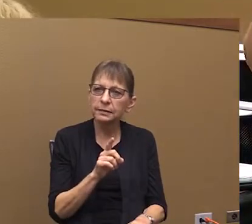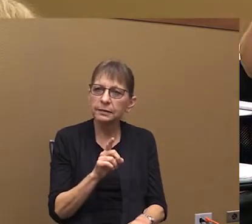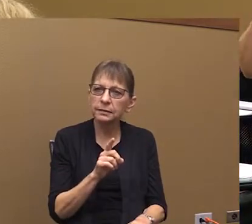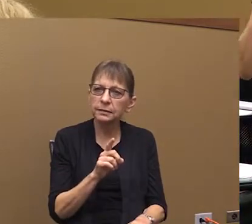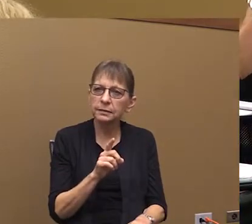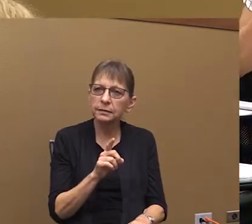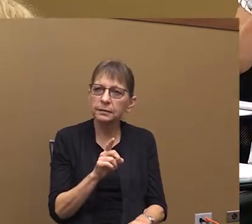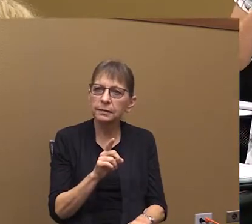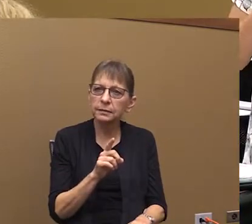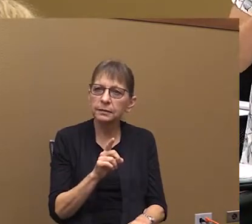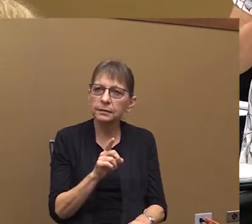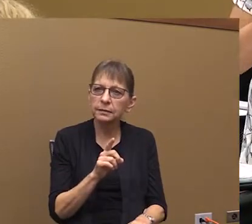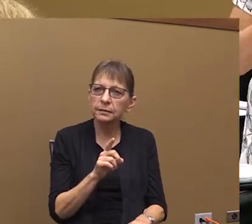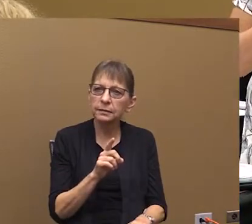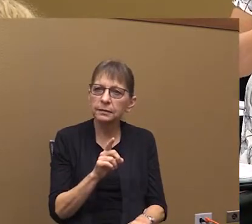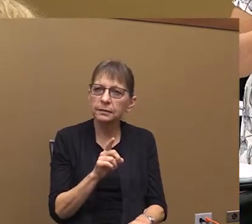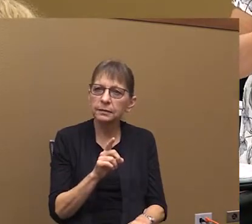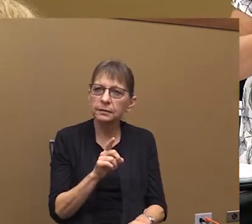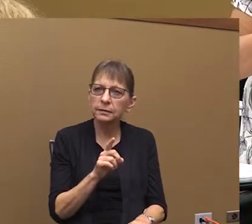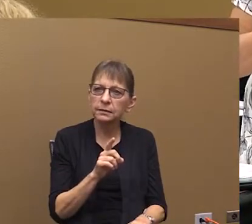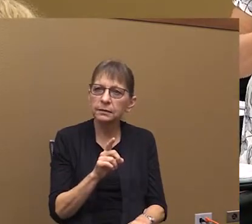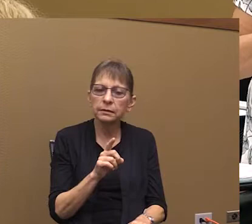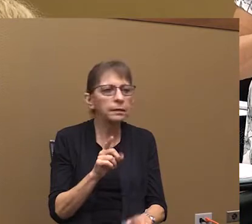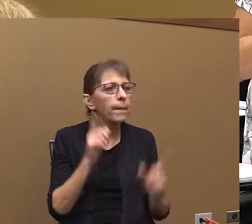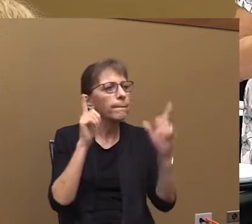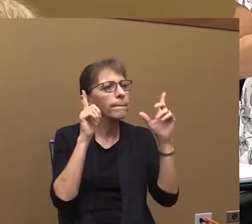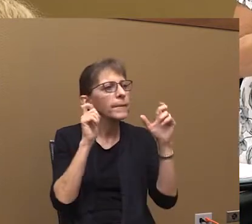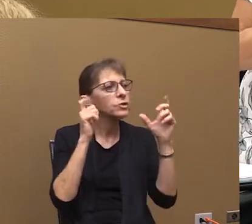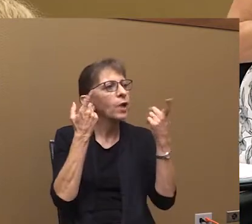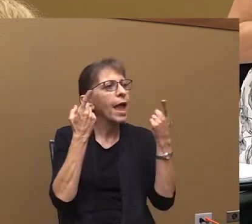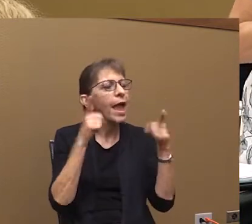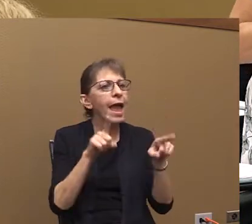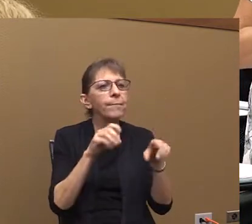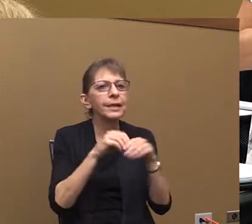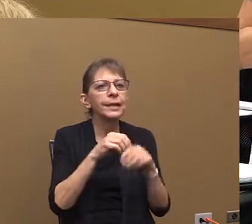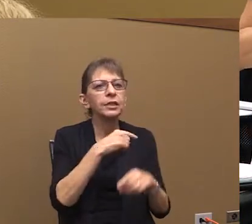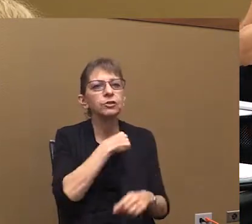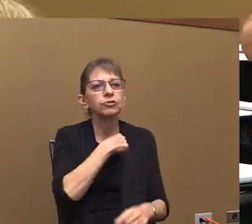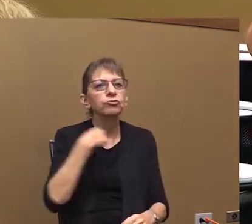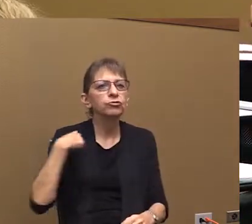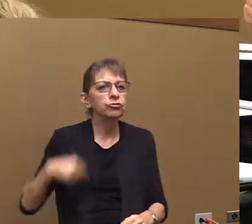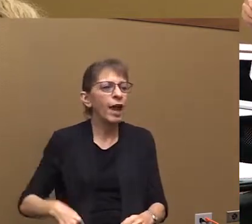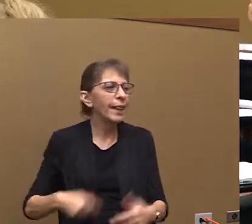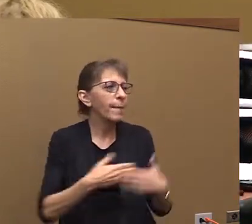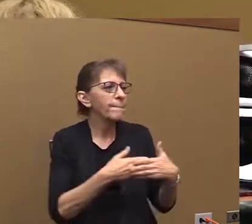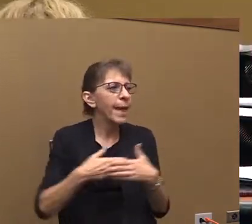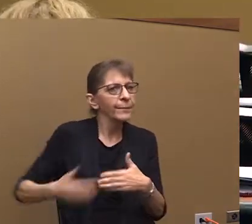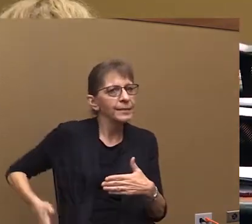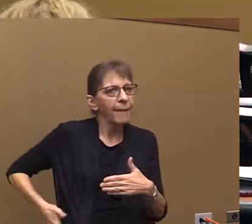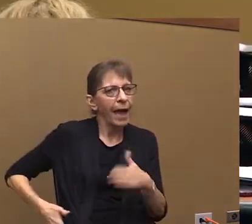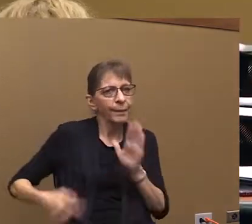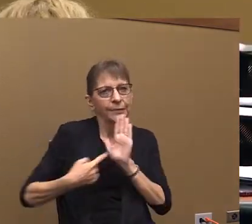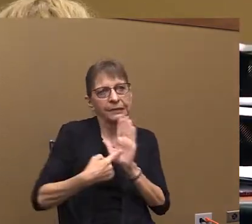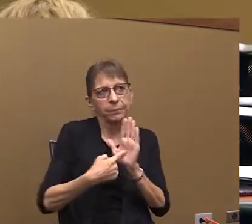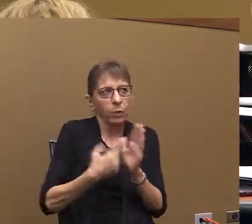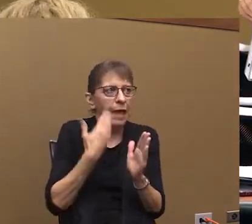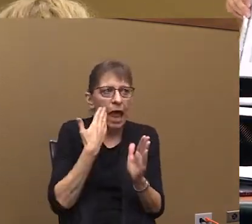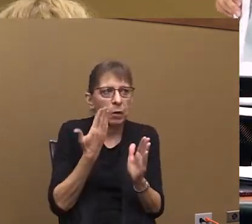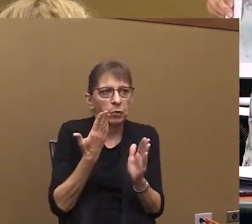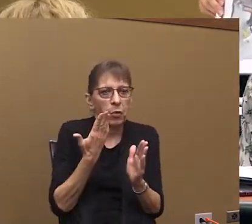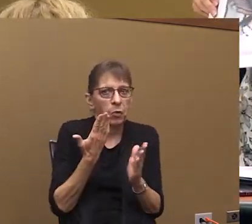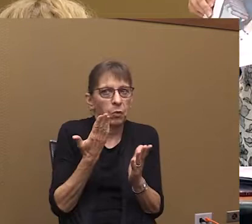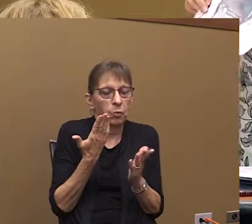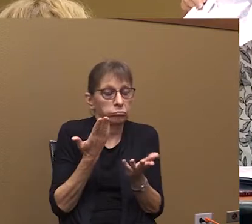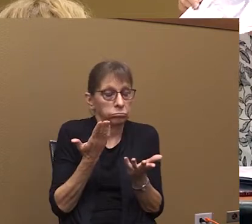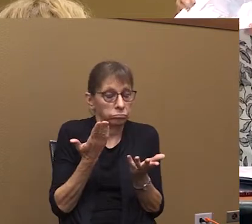in China, and the baby's bottom is exposed. I don't know, maybe that's like